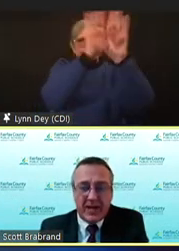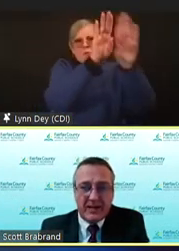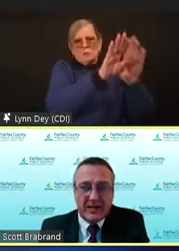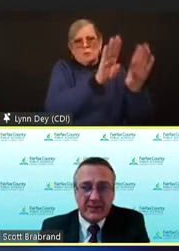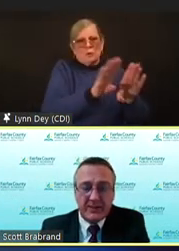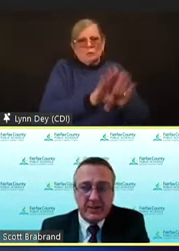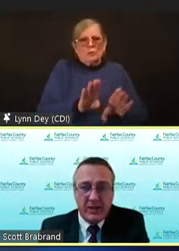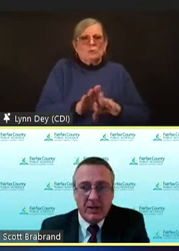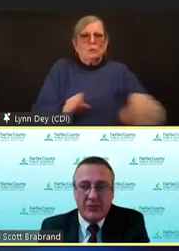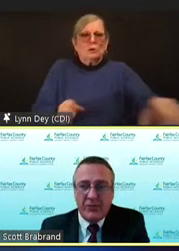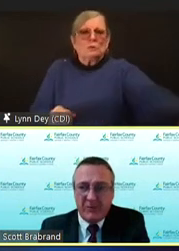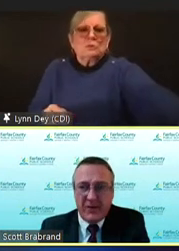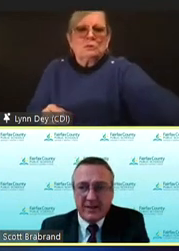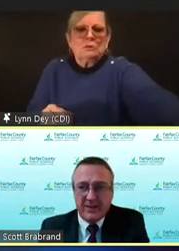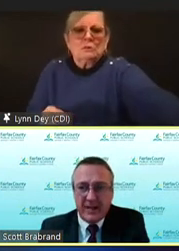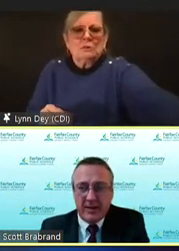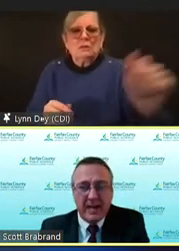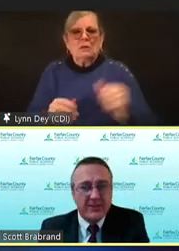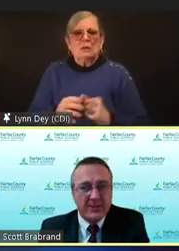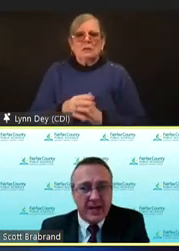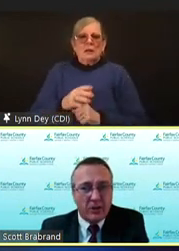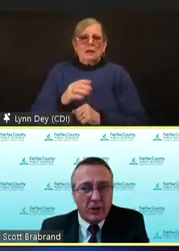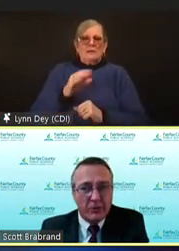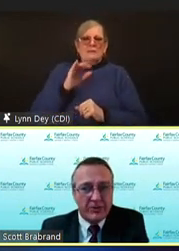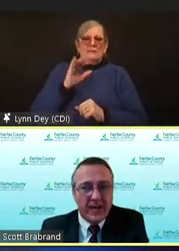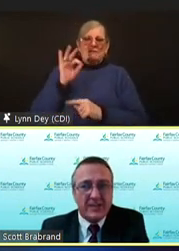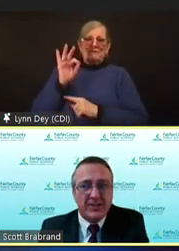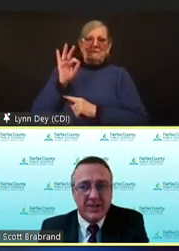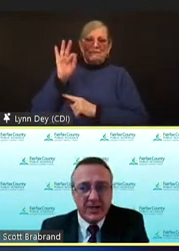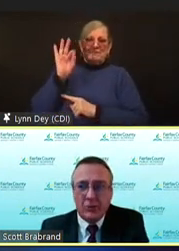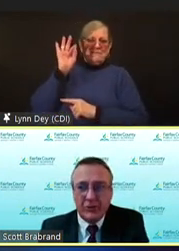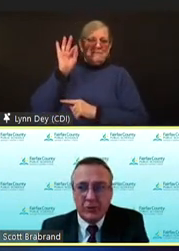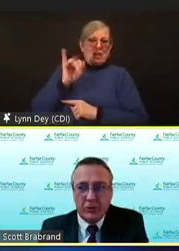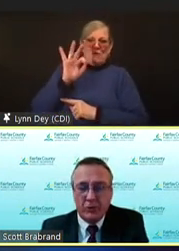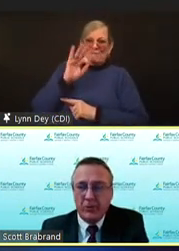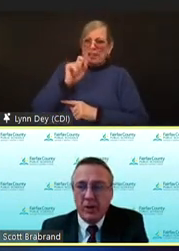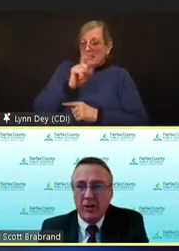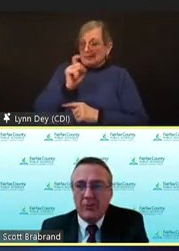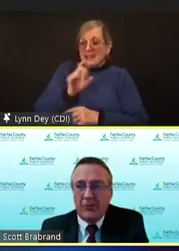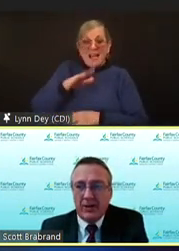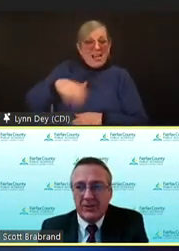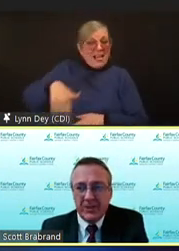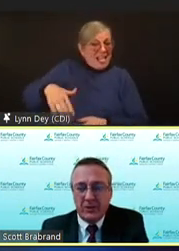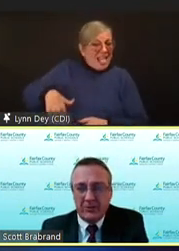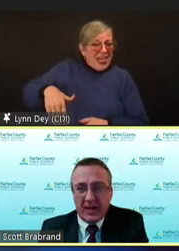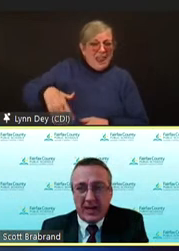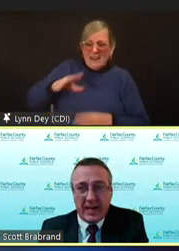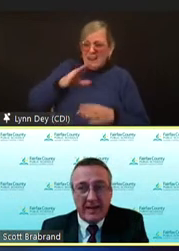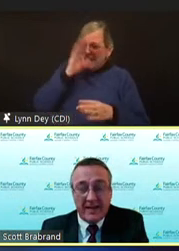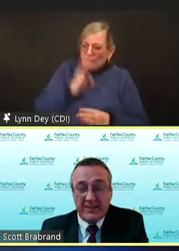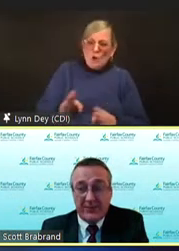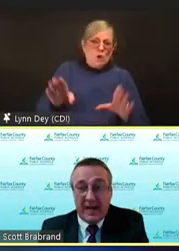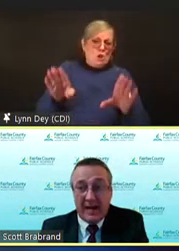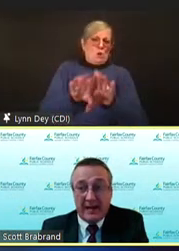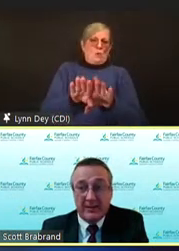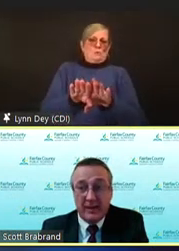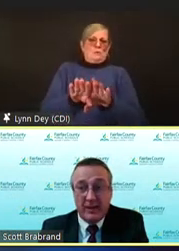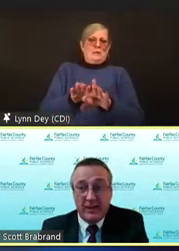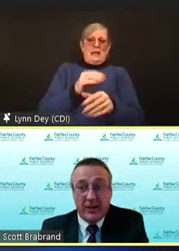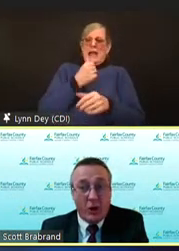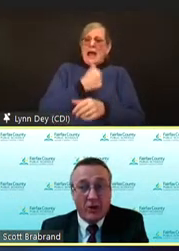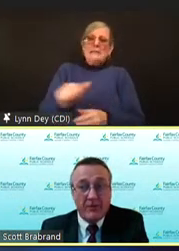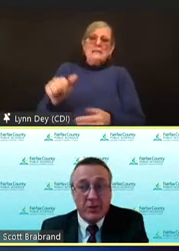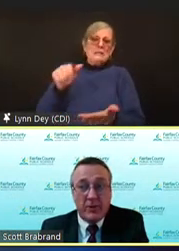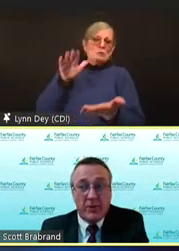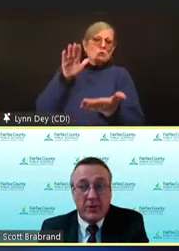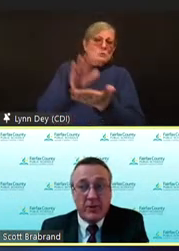multiple days. Fairfax County has not closed a single school for a single day. And that's a fact